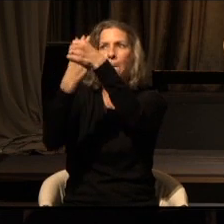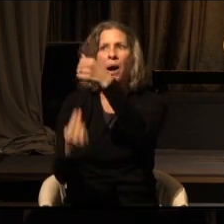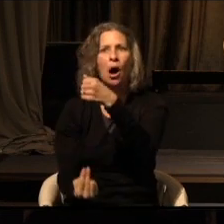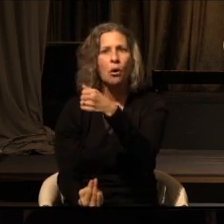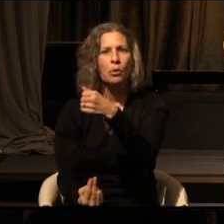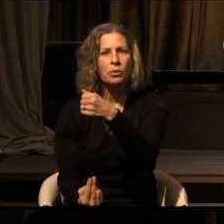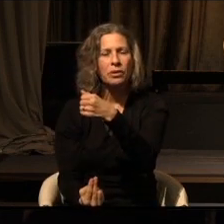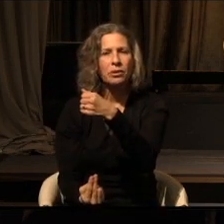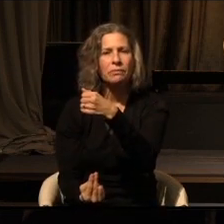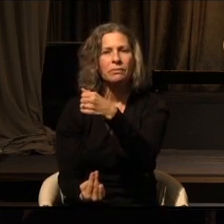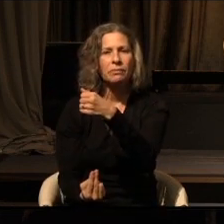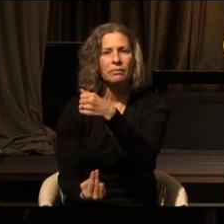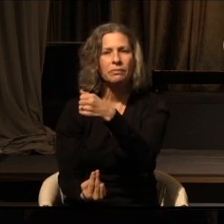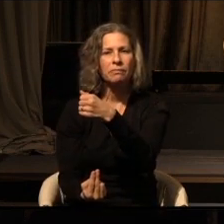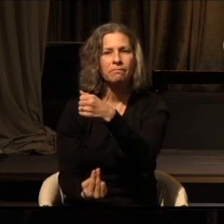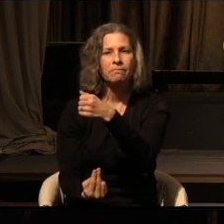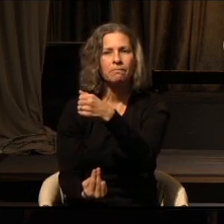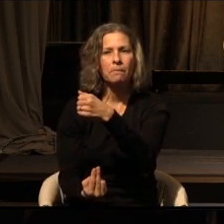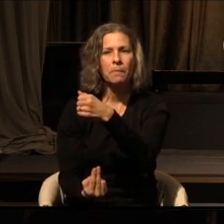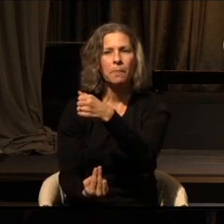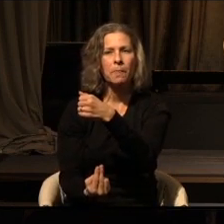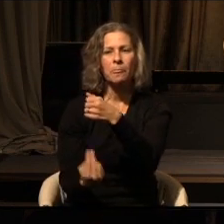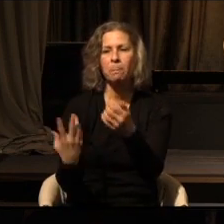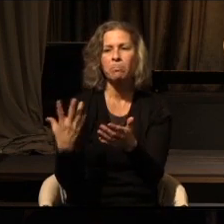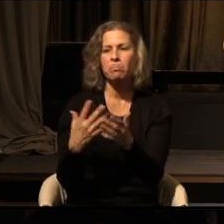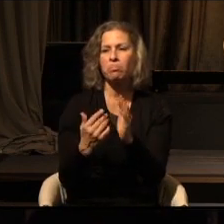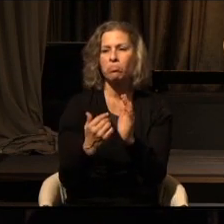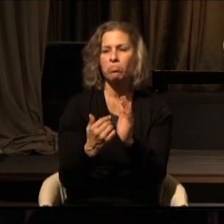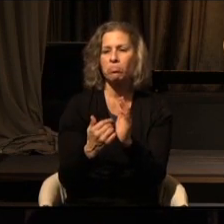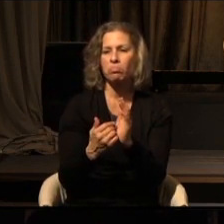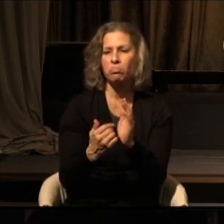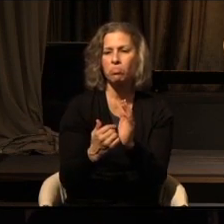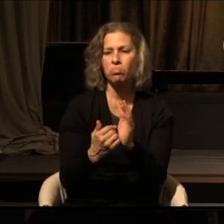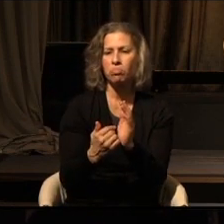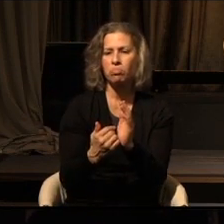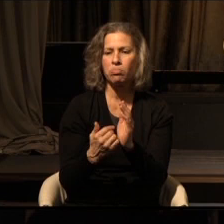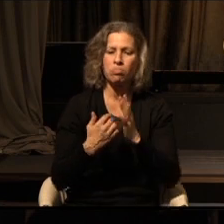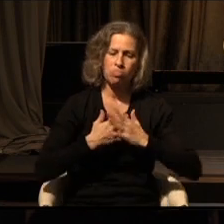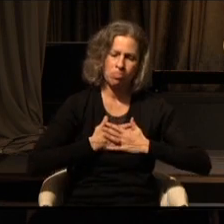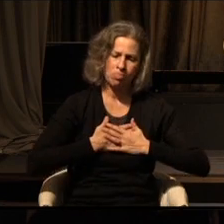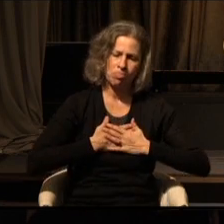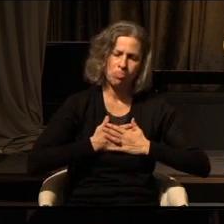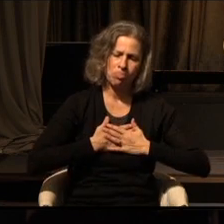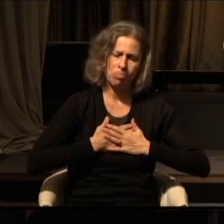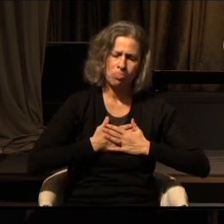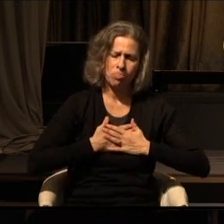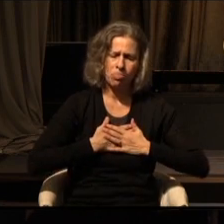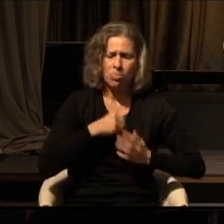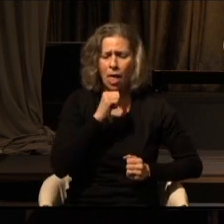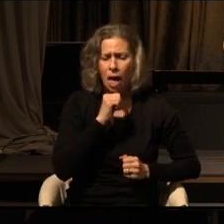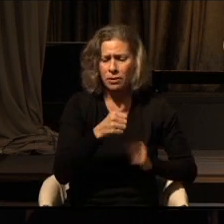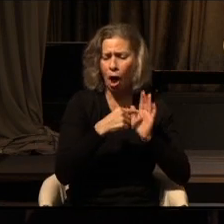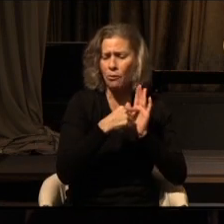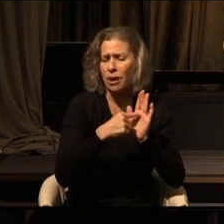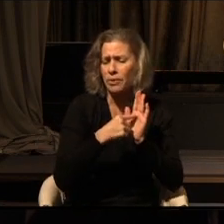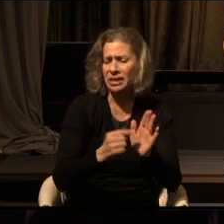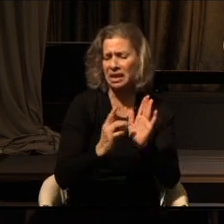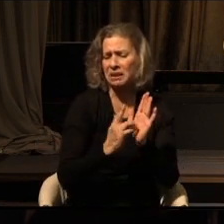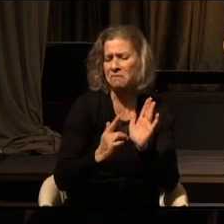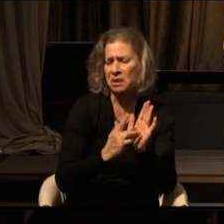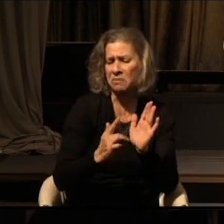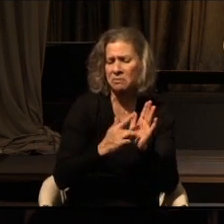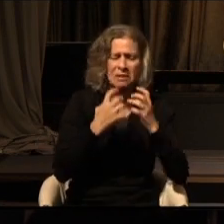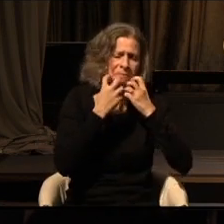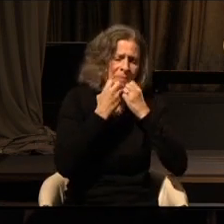the exploitation and appropriation of art made by underrepresented, marginalized, and indigenous people for the good of capitalism, yet